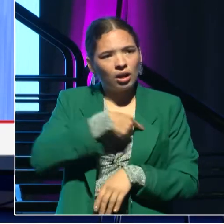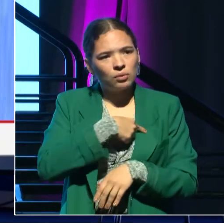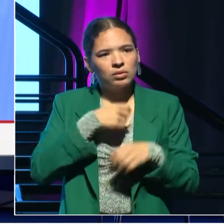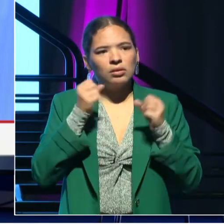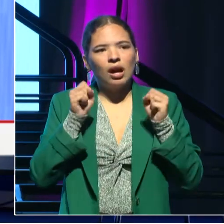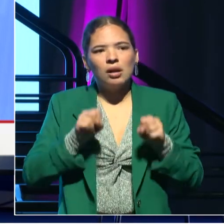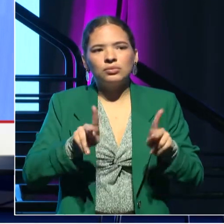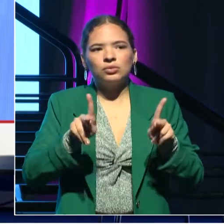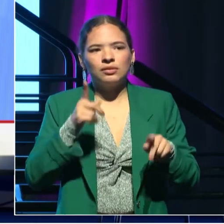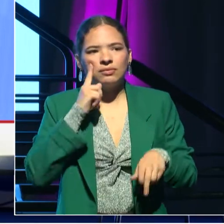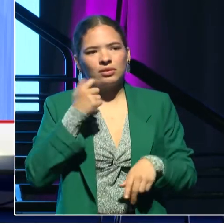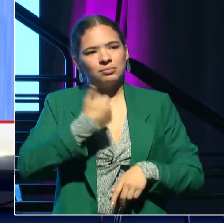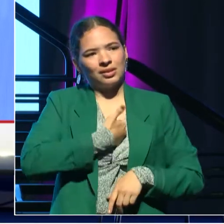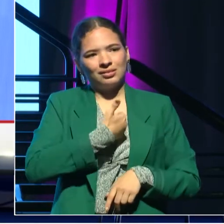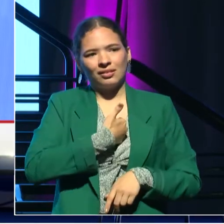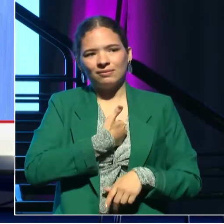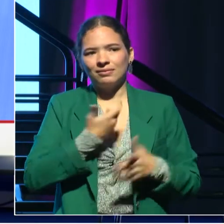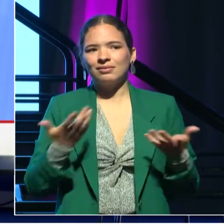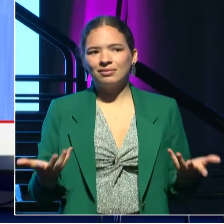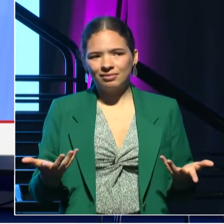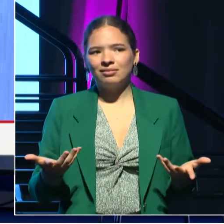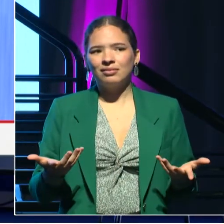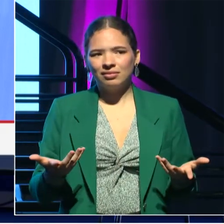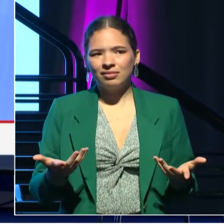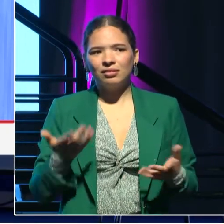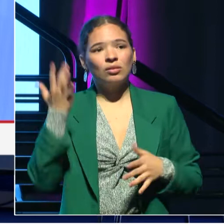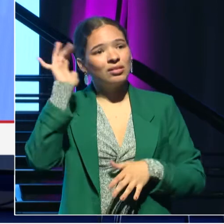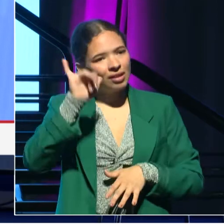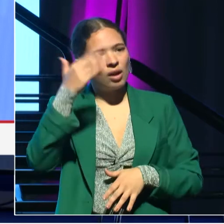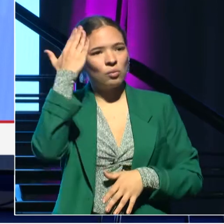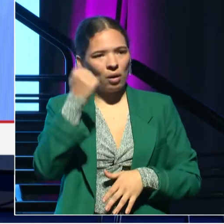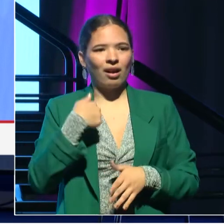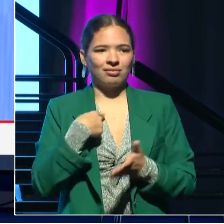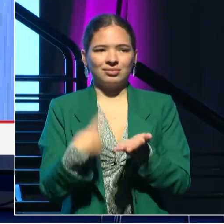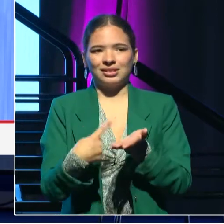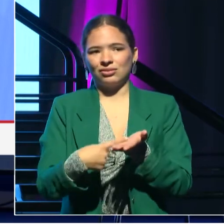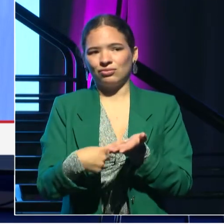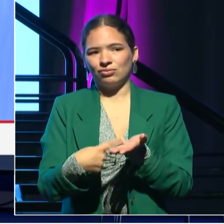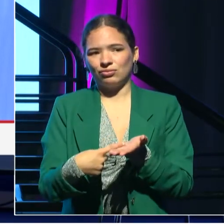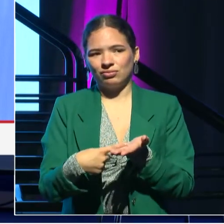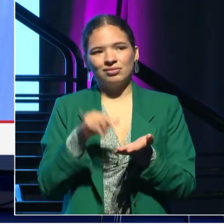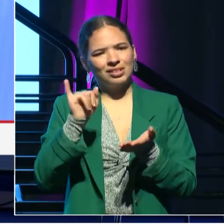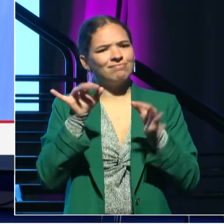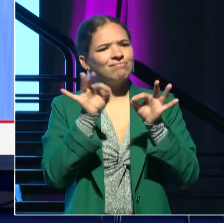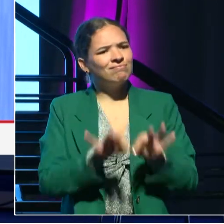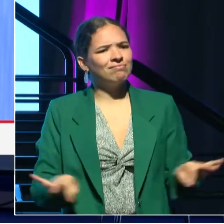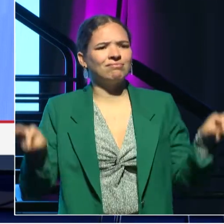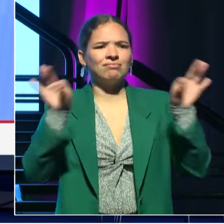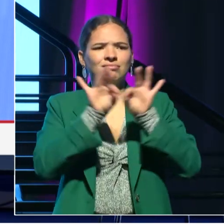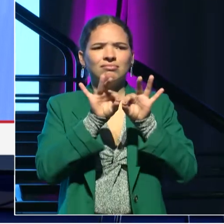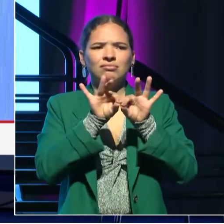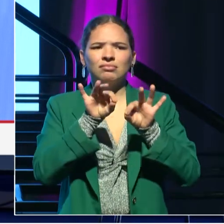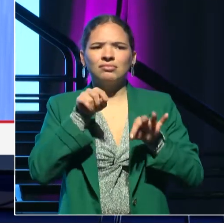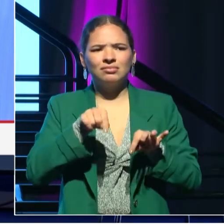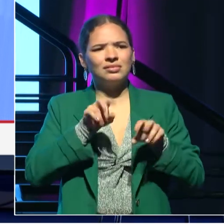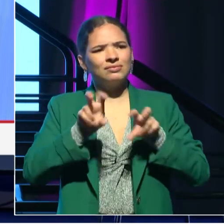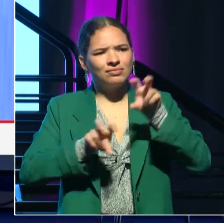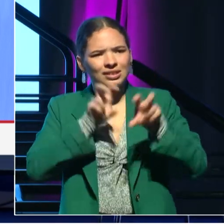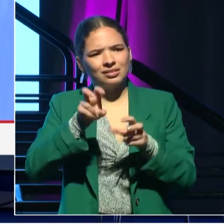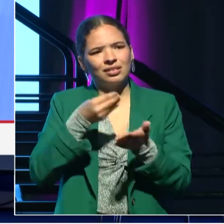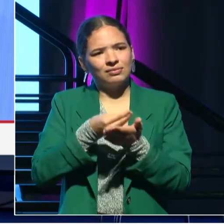And so that's why we talk about how important it is to invest in families so that they can dream big